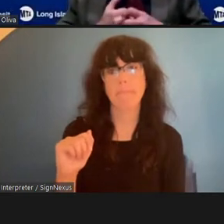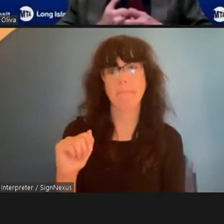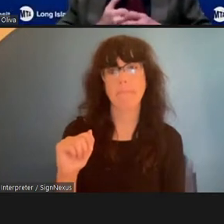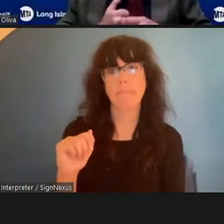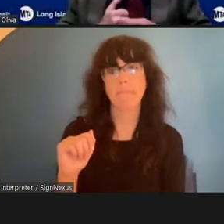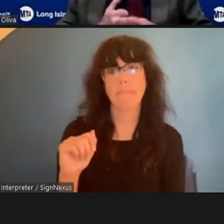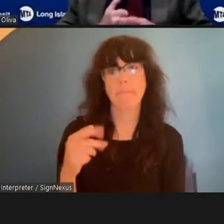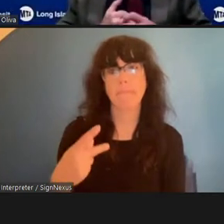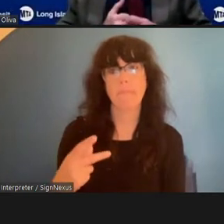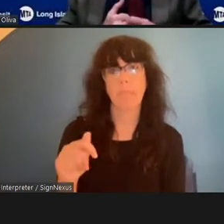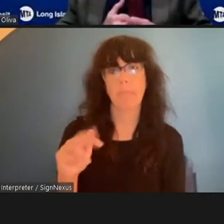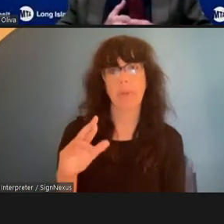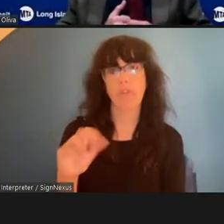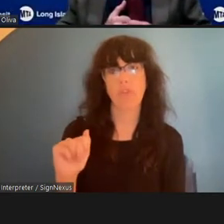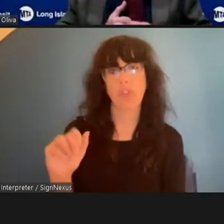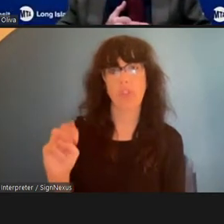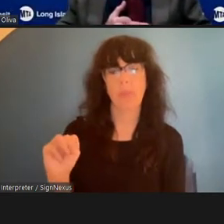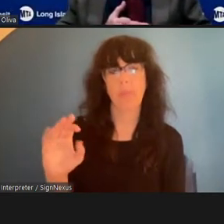patricia mcsherry